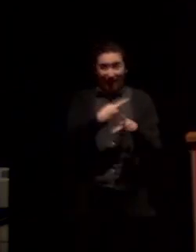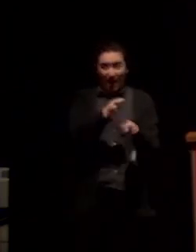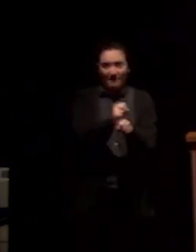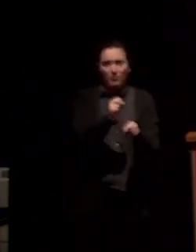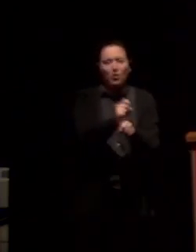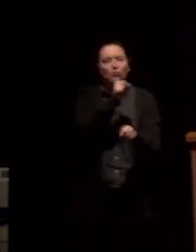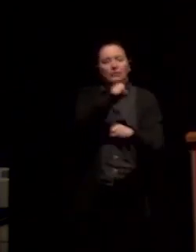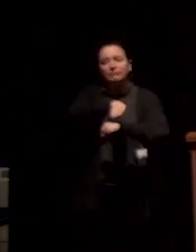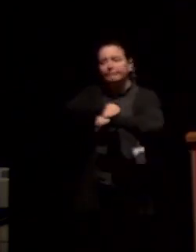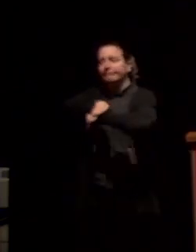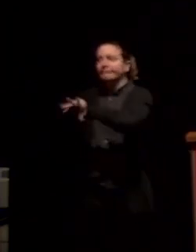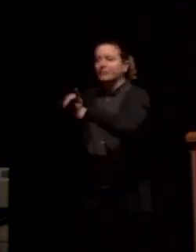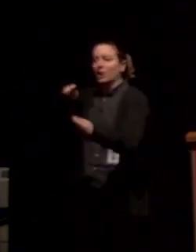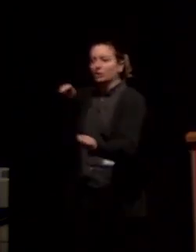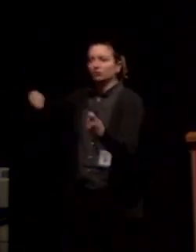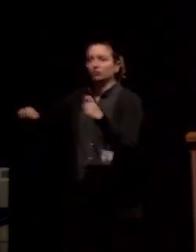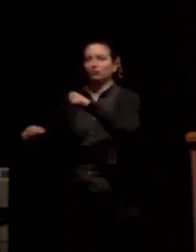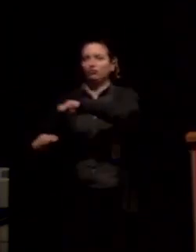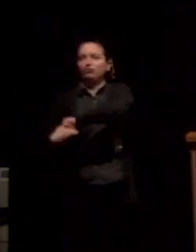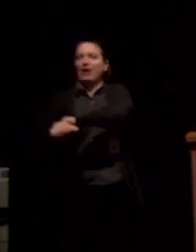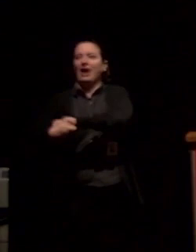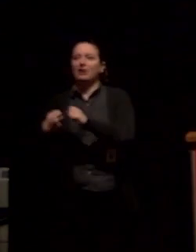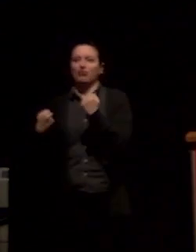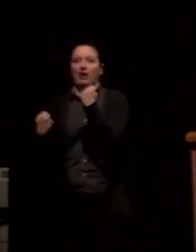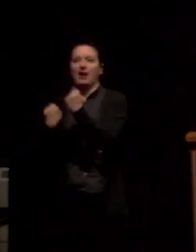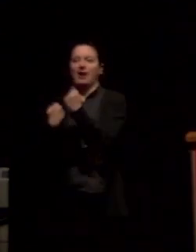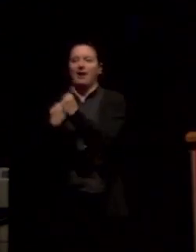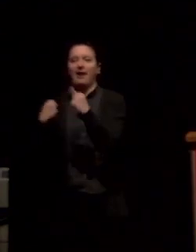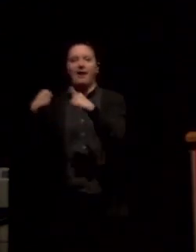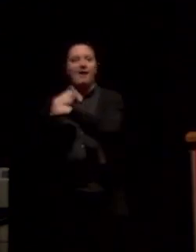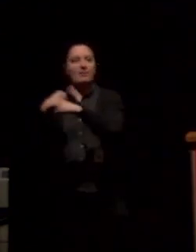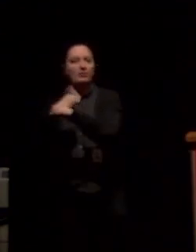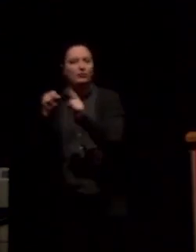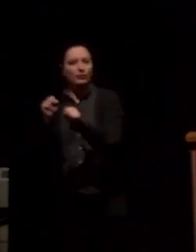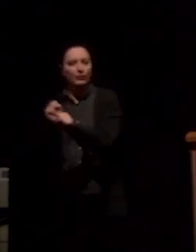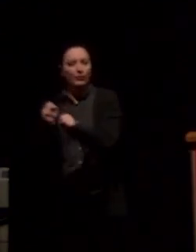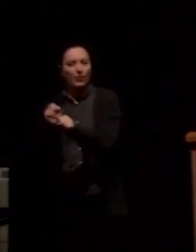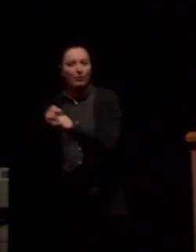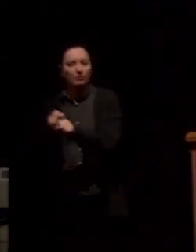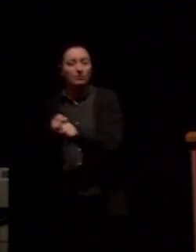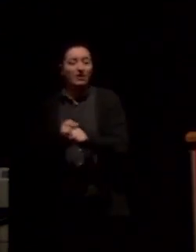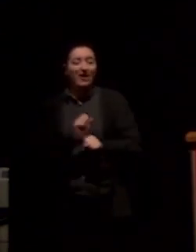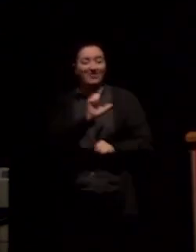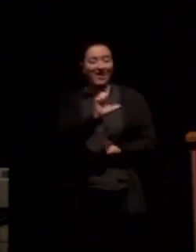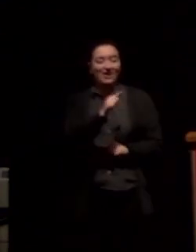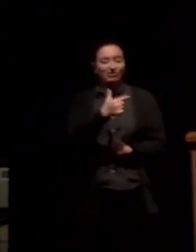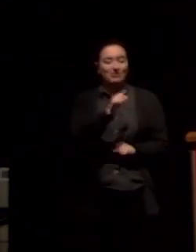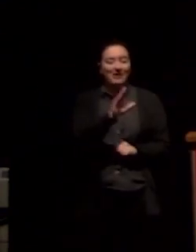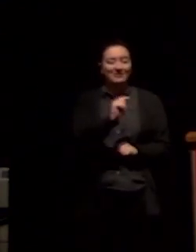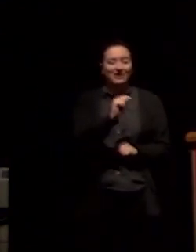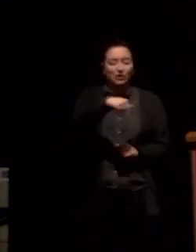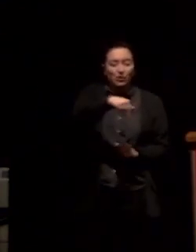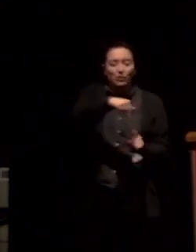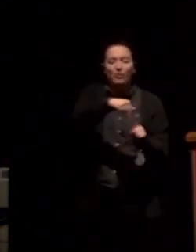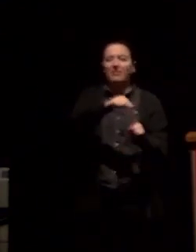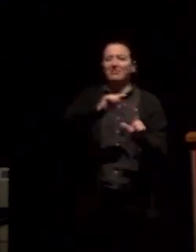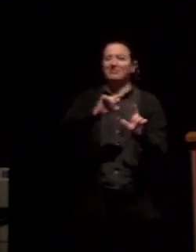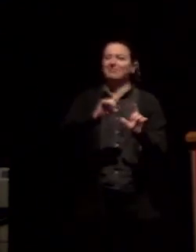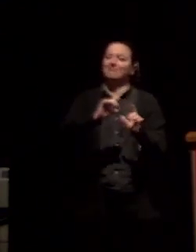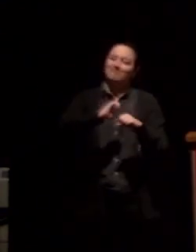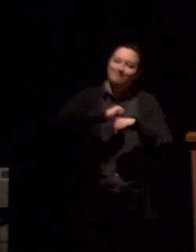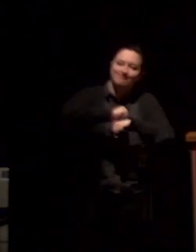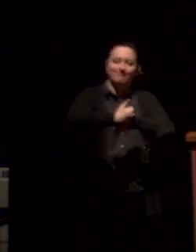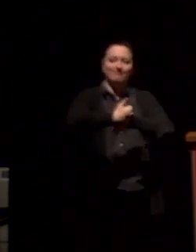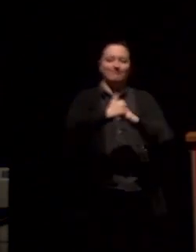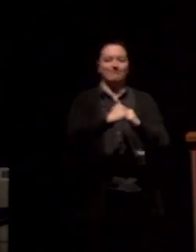with HIV and AIDS created a community, and the LGBTQ community created a family of support, and we took care of each